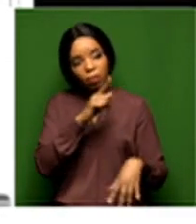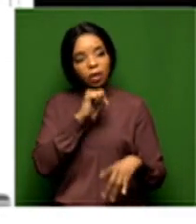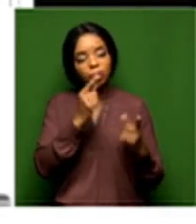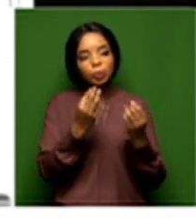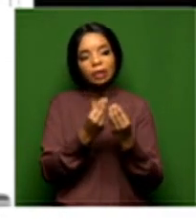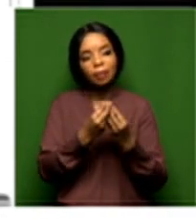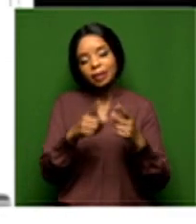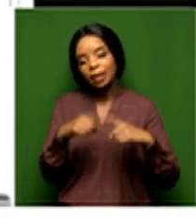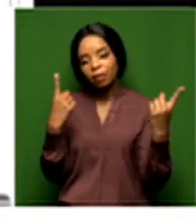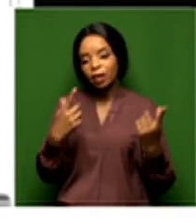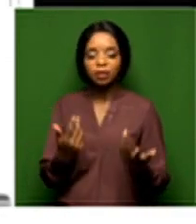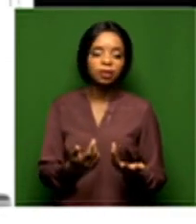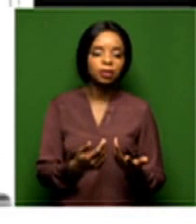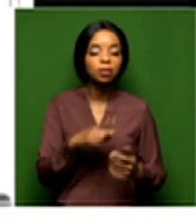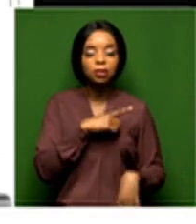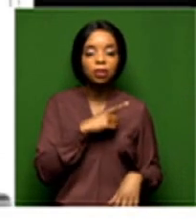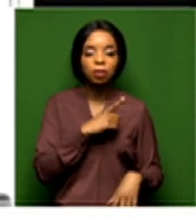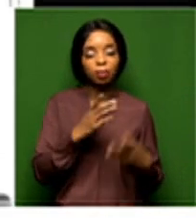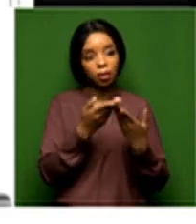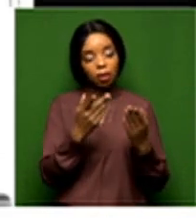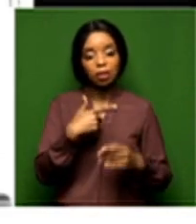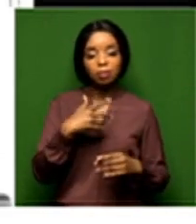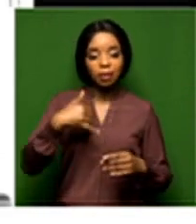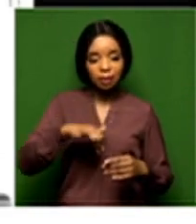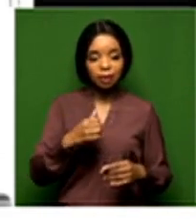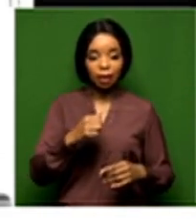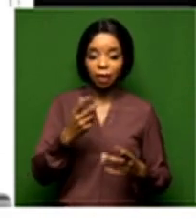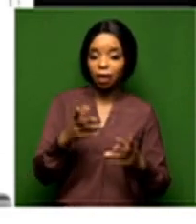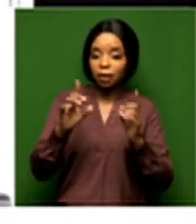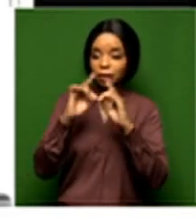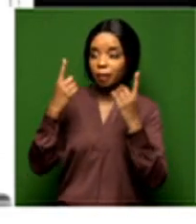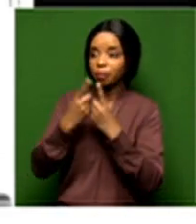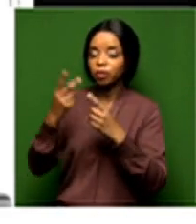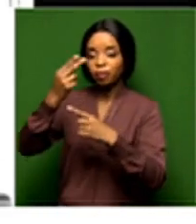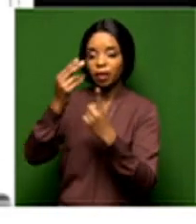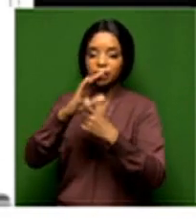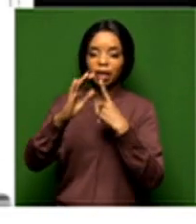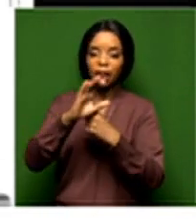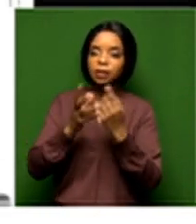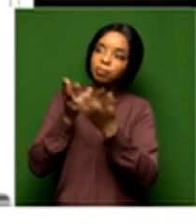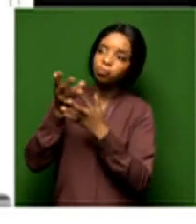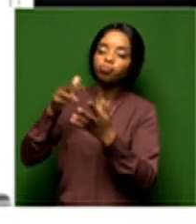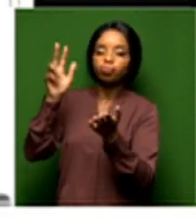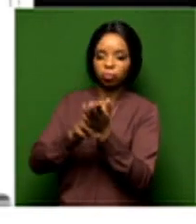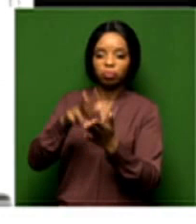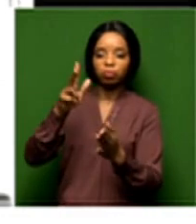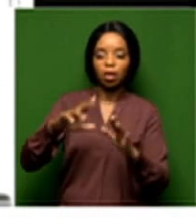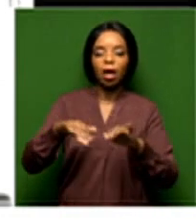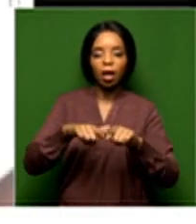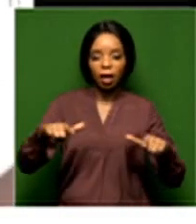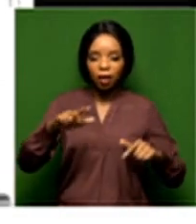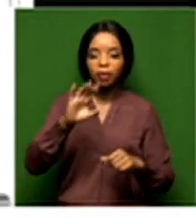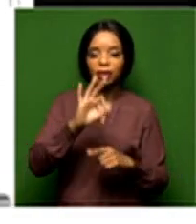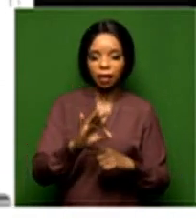going to be family-orientated? I applied for my permits with Department of Arts and Culture. I got approved on level 3, and I just thought, hey,